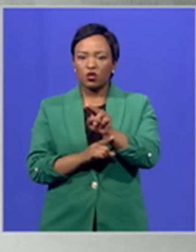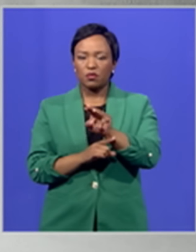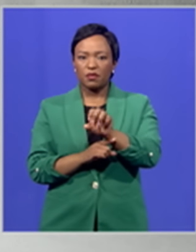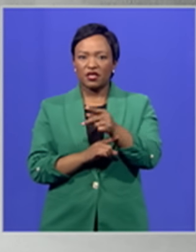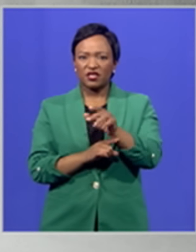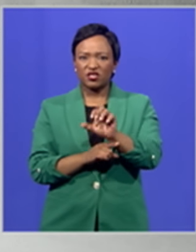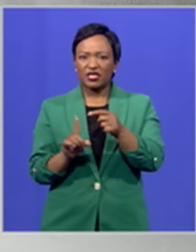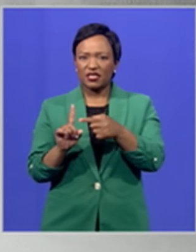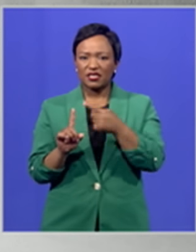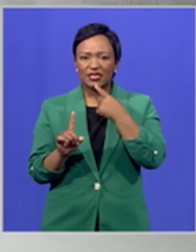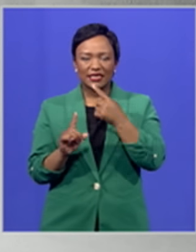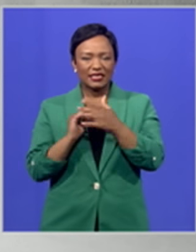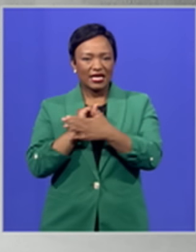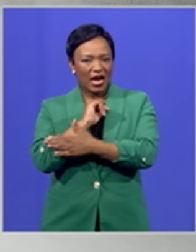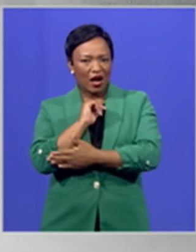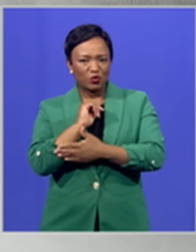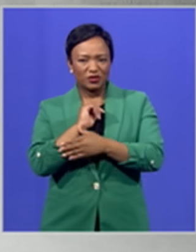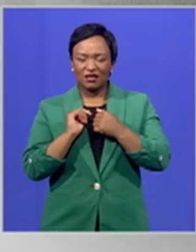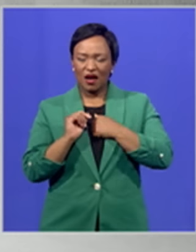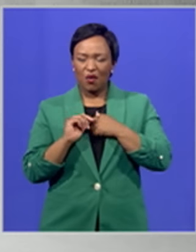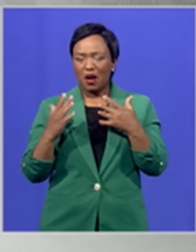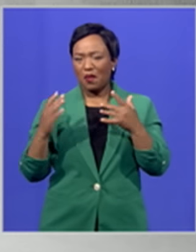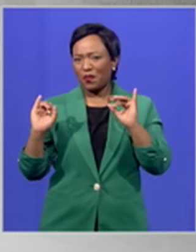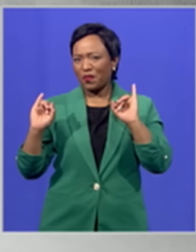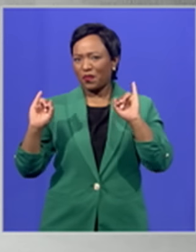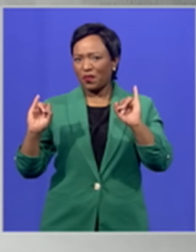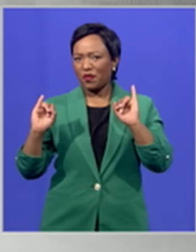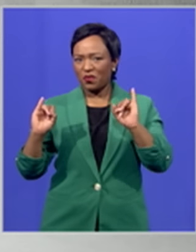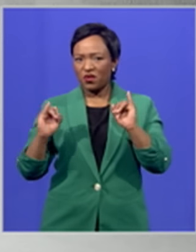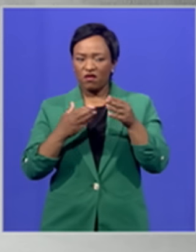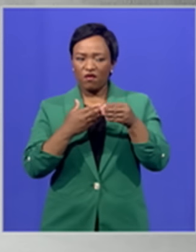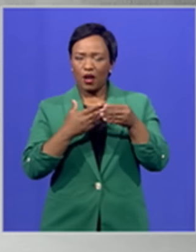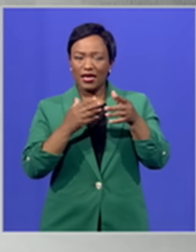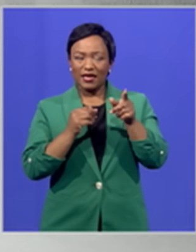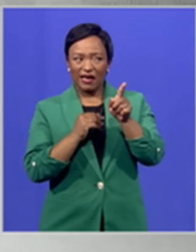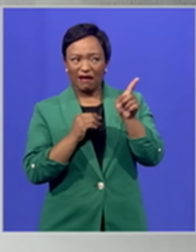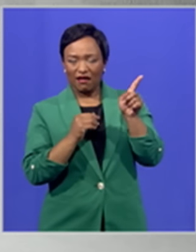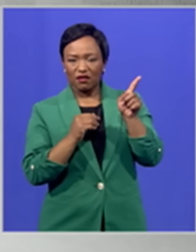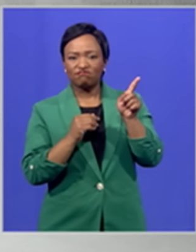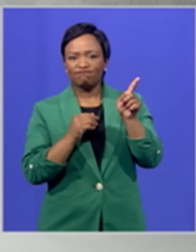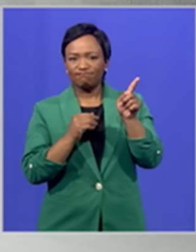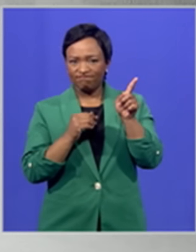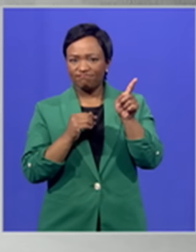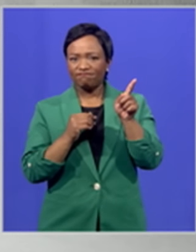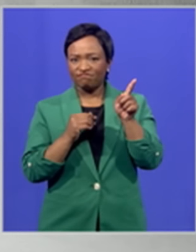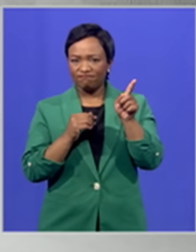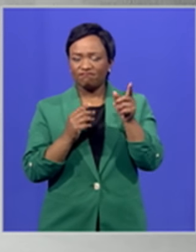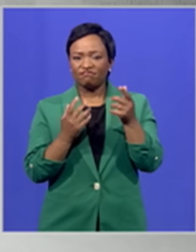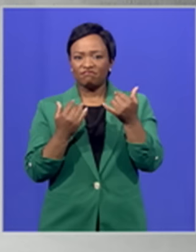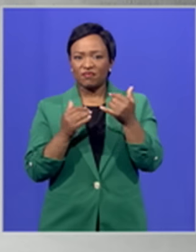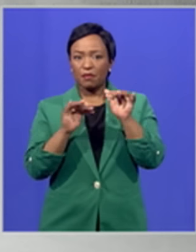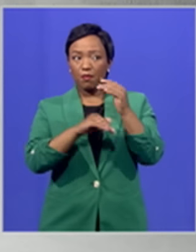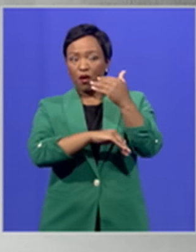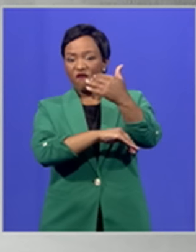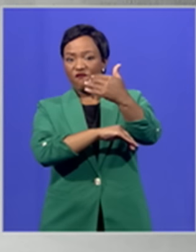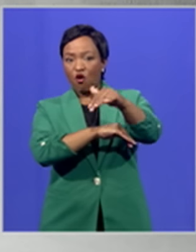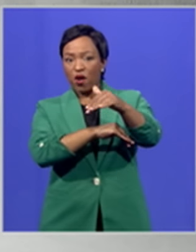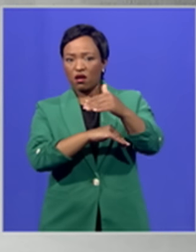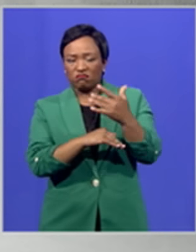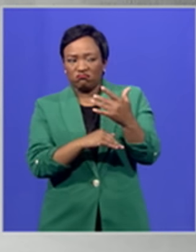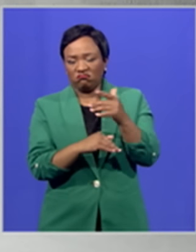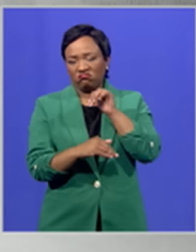ya aparetswe ke leru le leso ka lebaka la boetapele bja rena ka moo o bona go batswantle ba itaola ka naga